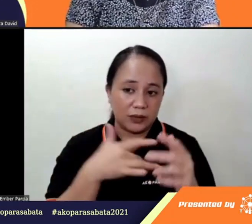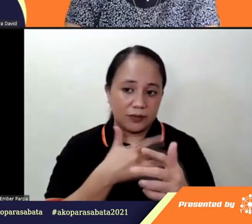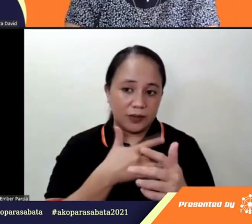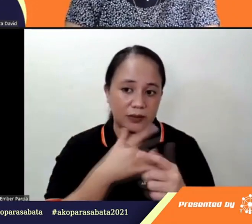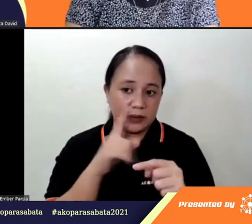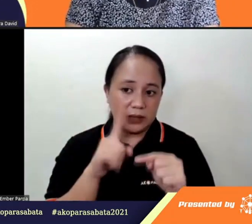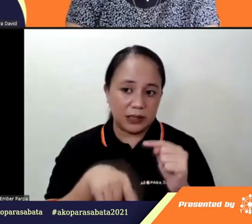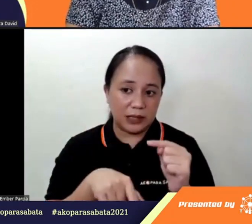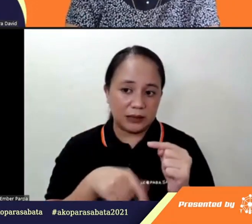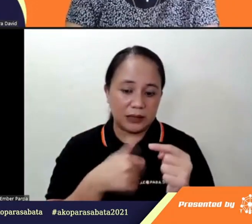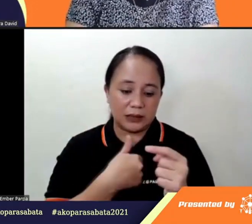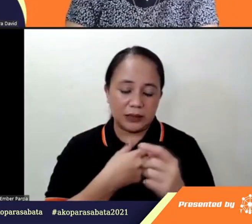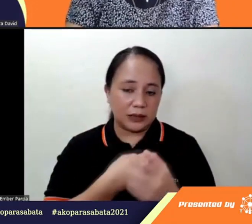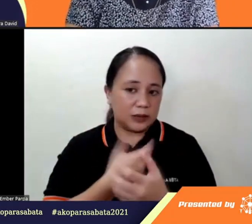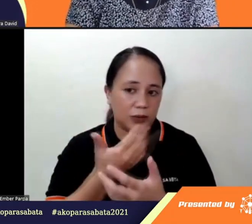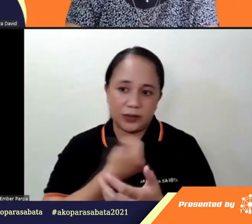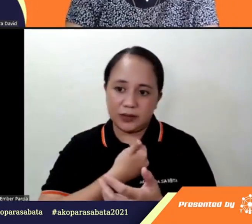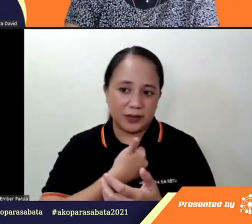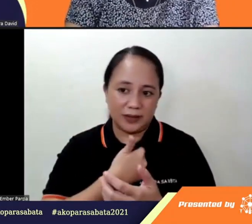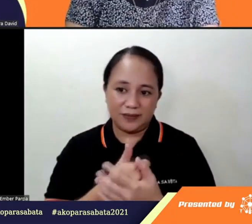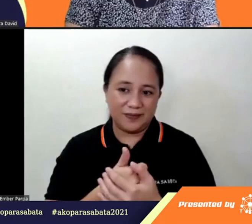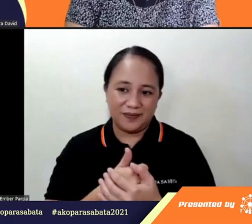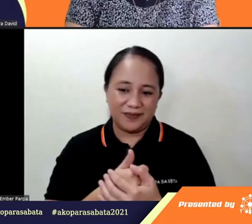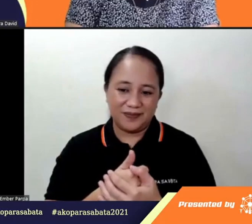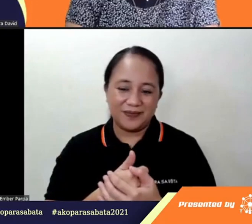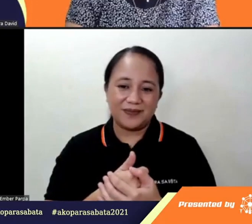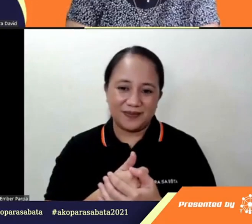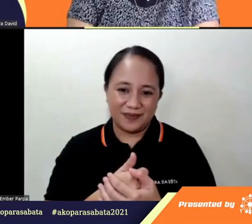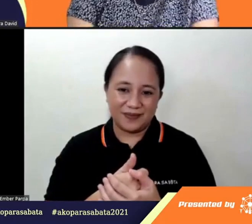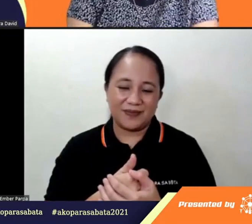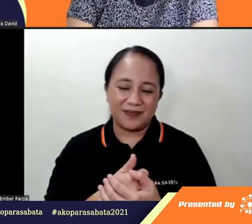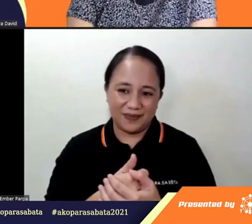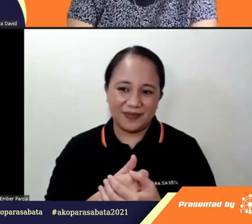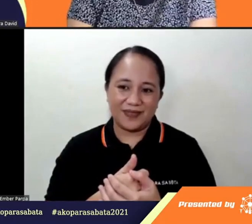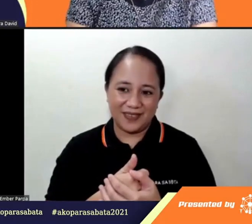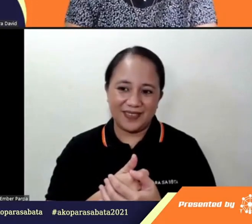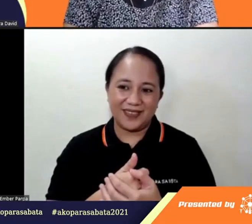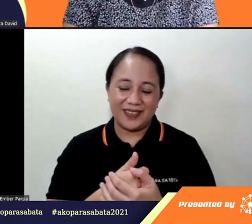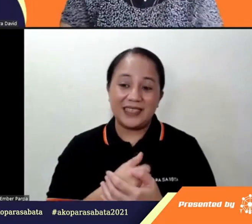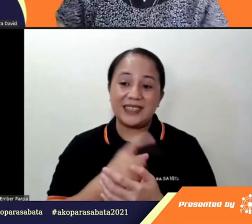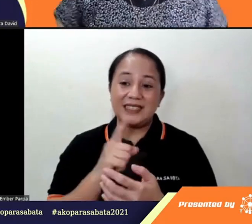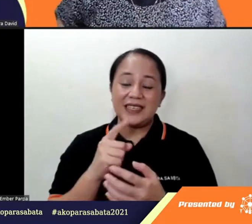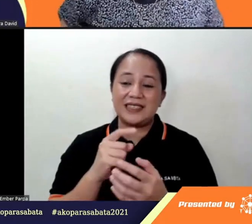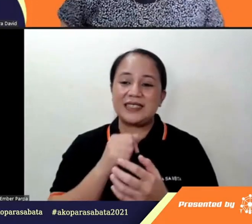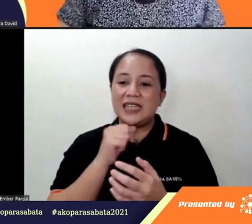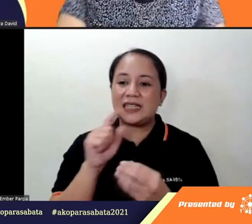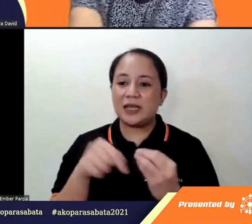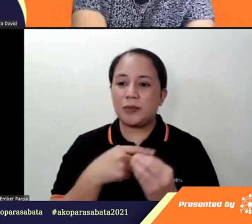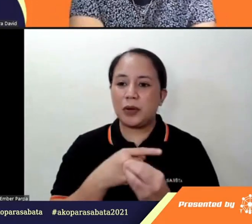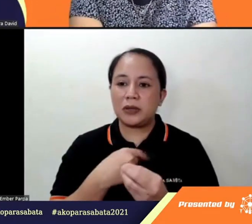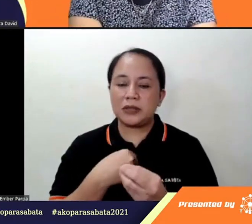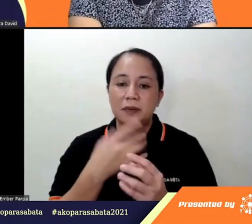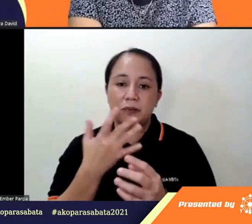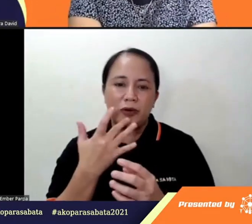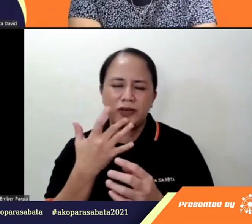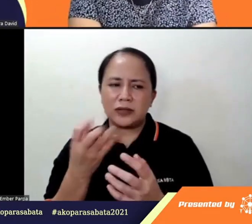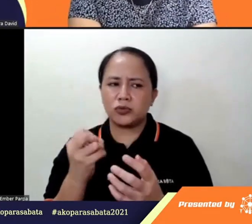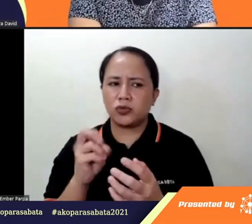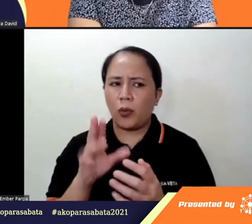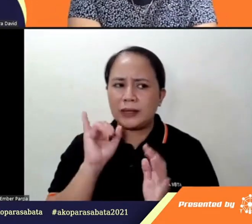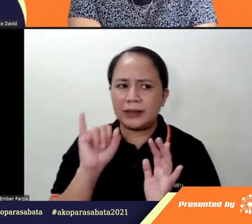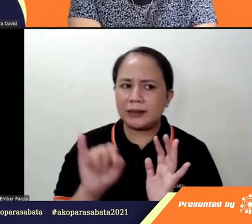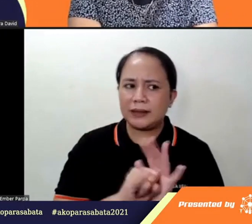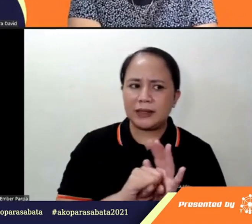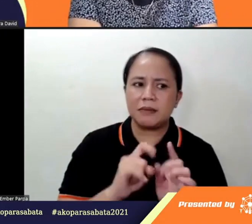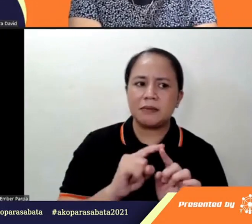cannot be themselves or they will not be Yeah. accepted. It's not so much for the preference or the identity,